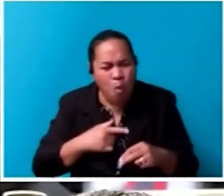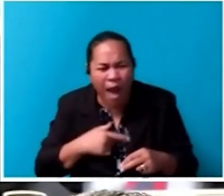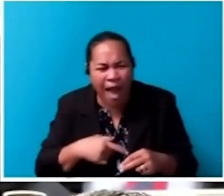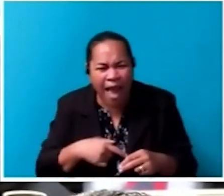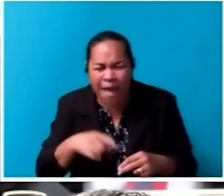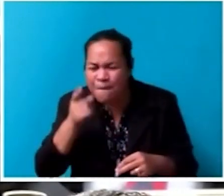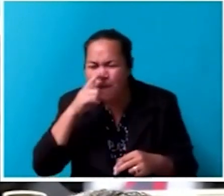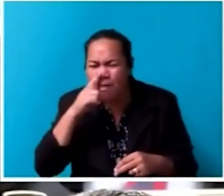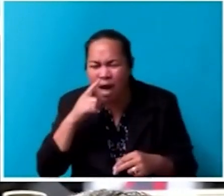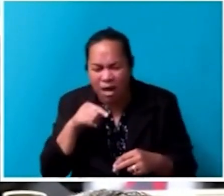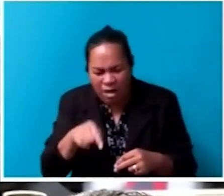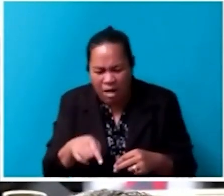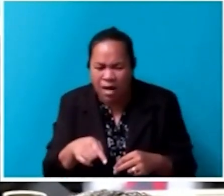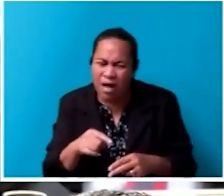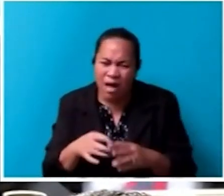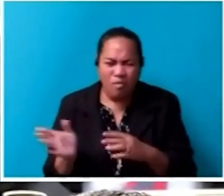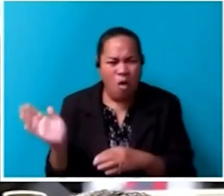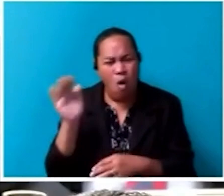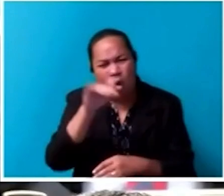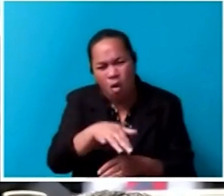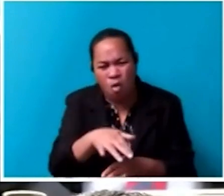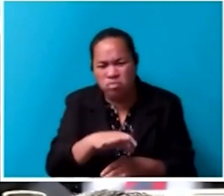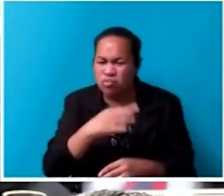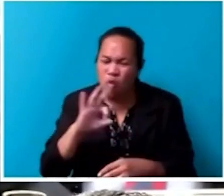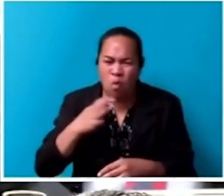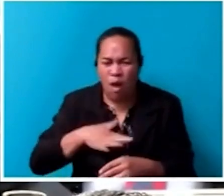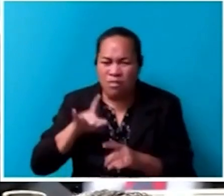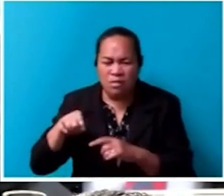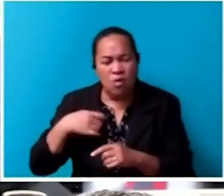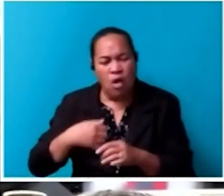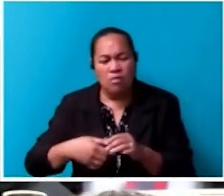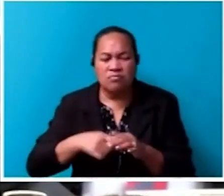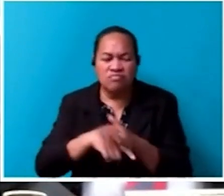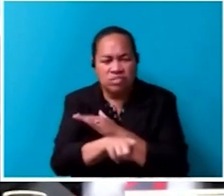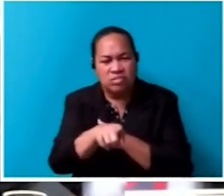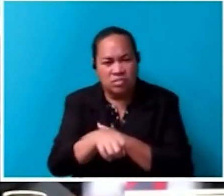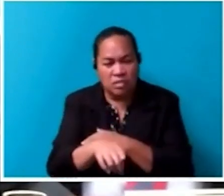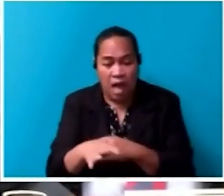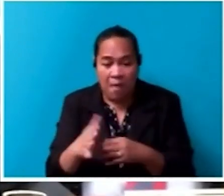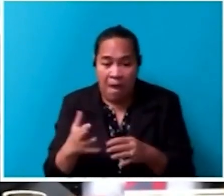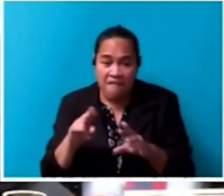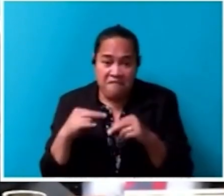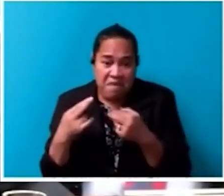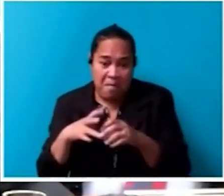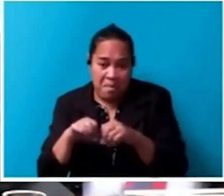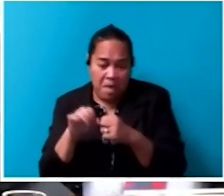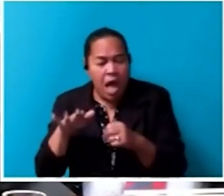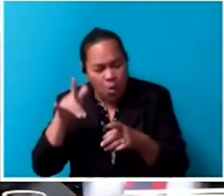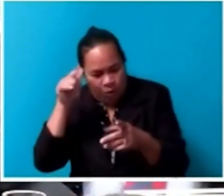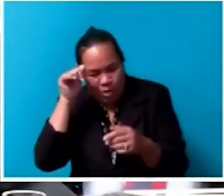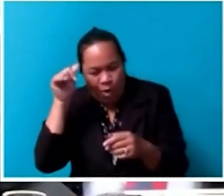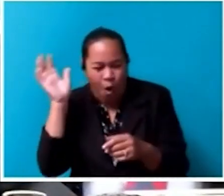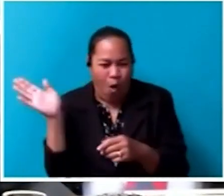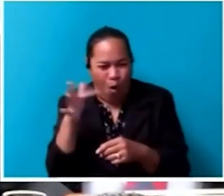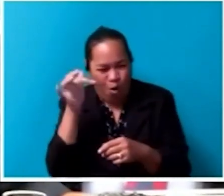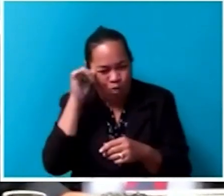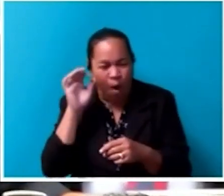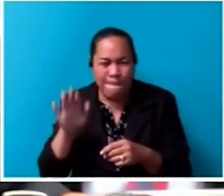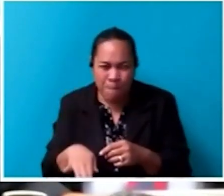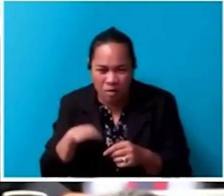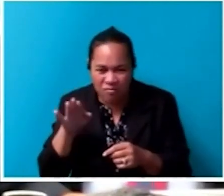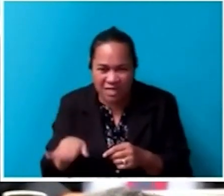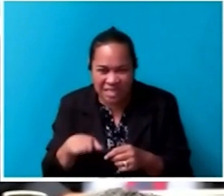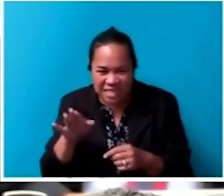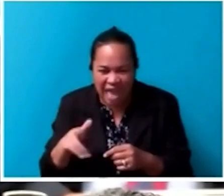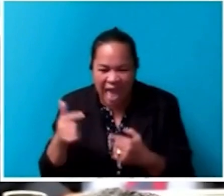it that is leading to this homelessness among our youth? Issues such as family breakdown, we know what they all are. Poverty, lack